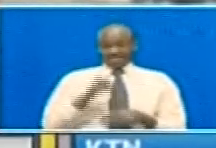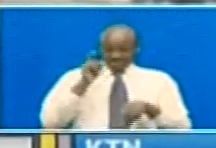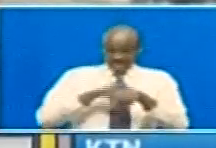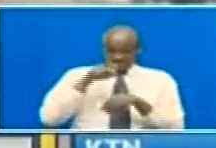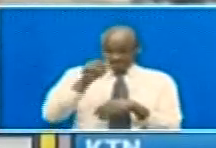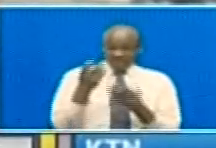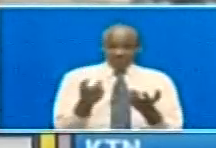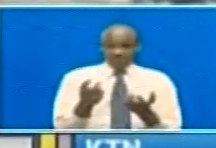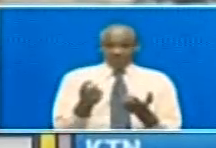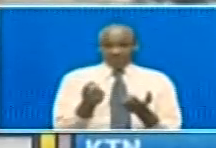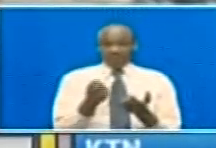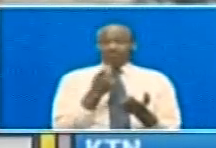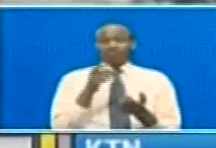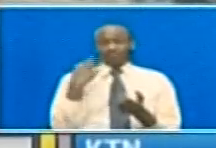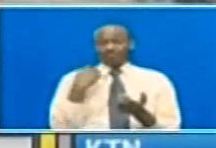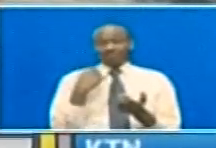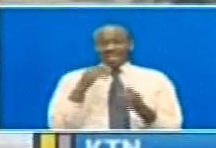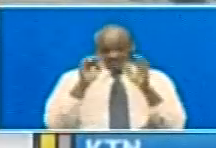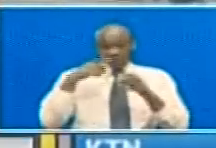kwa kwa junior